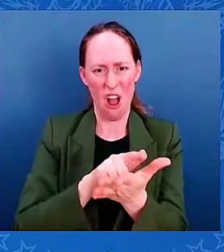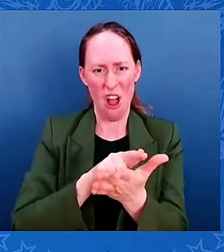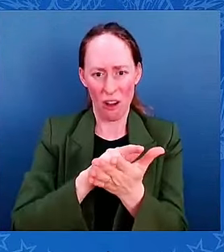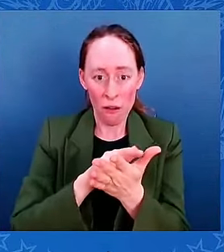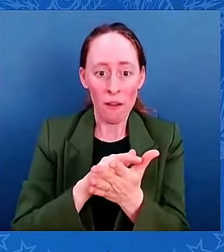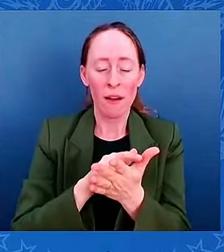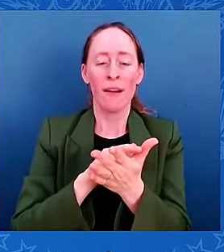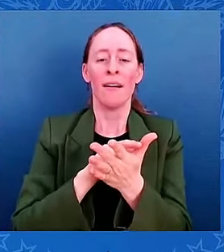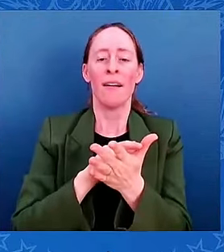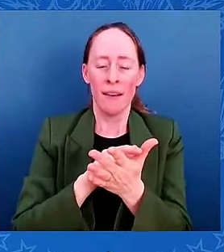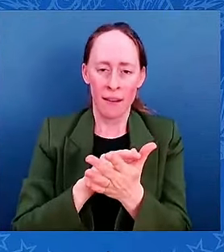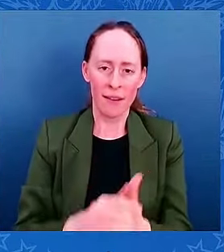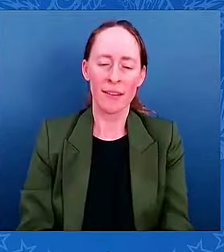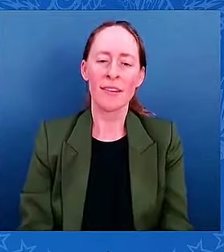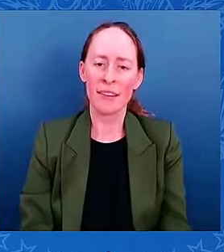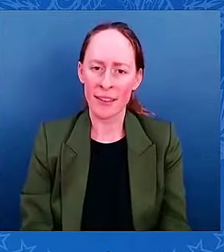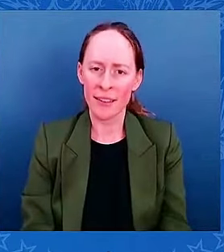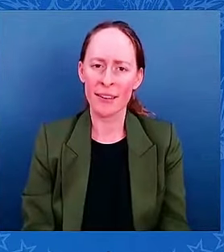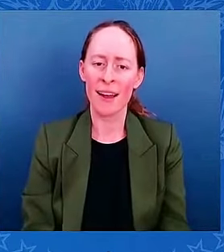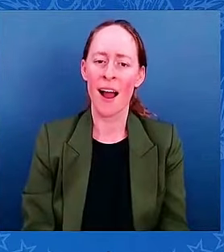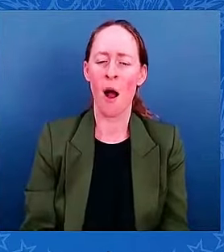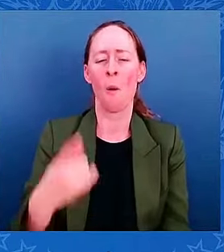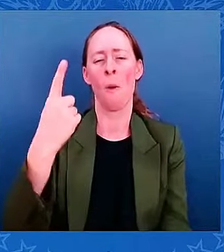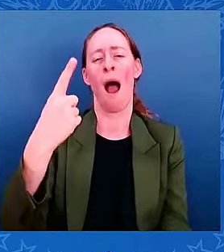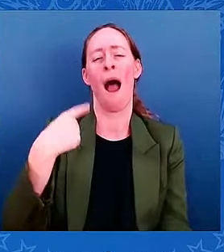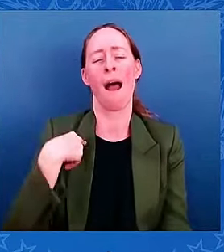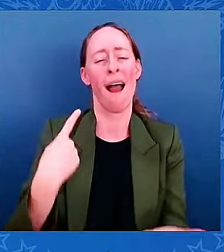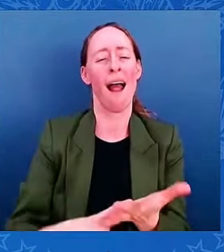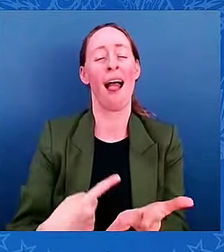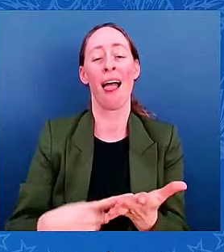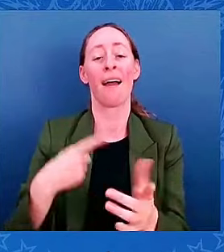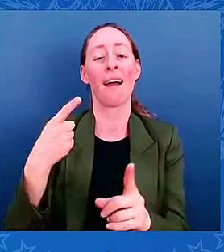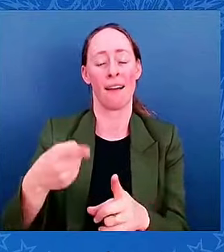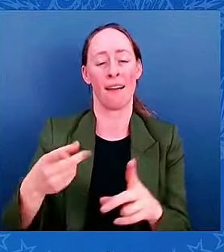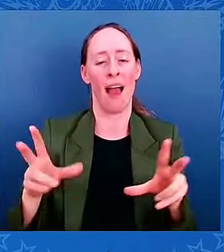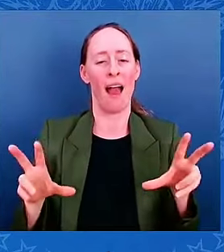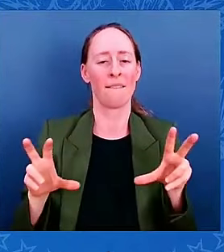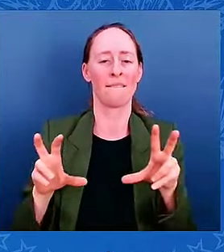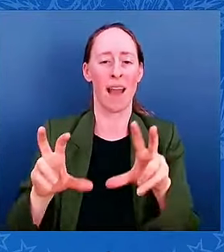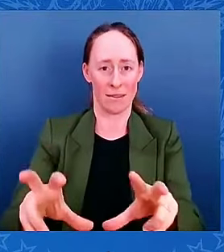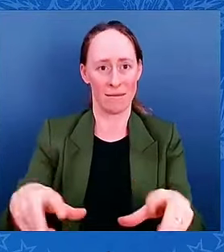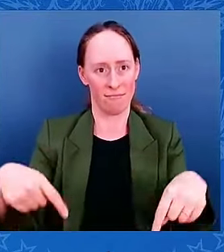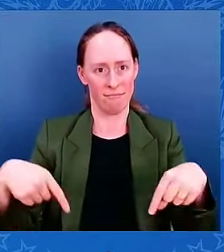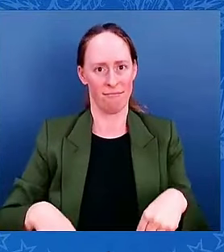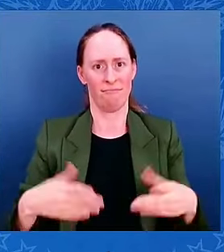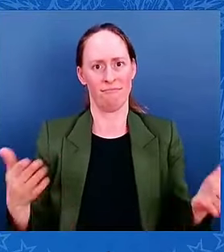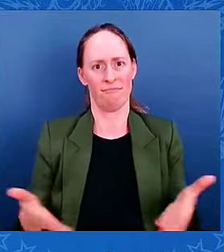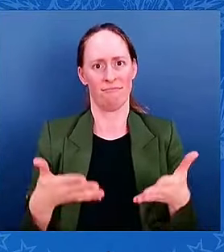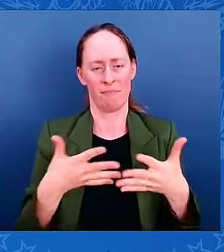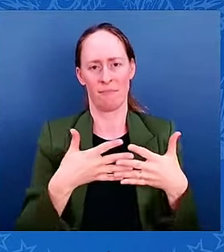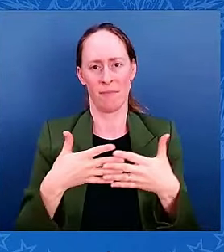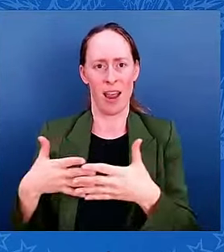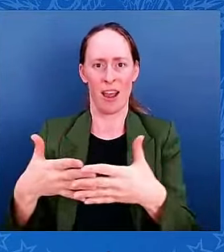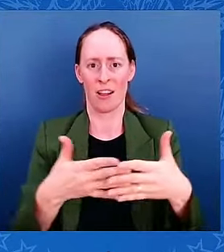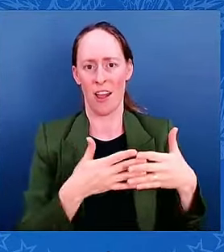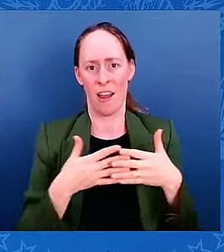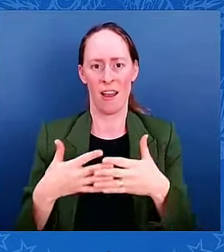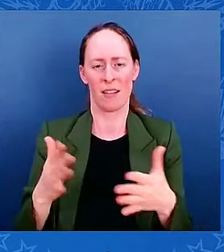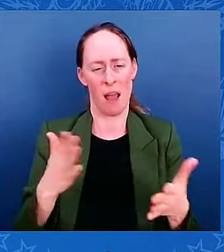it Investing in America Agenda. It's a simple proposition. That includes our